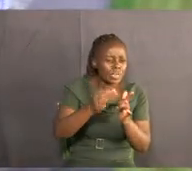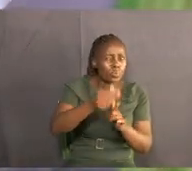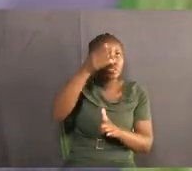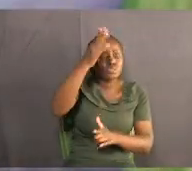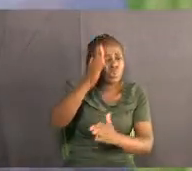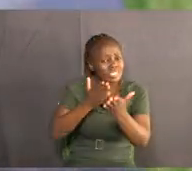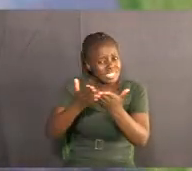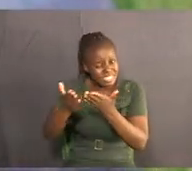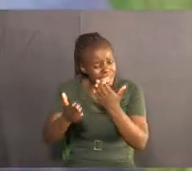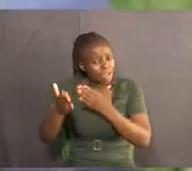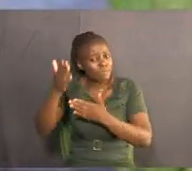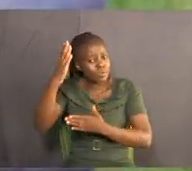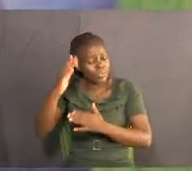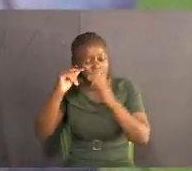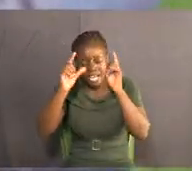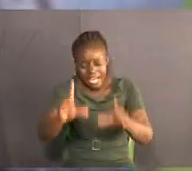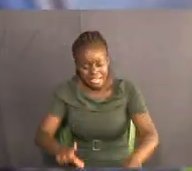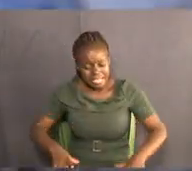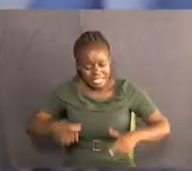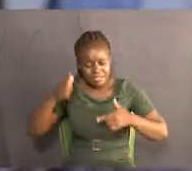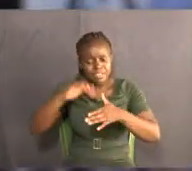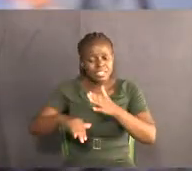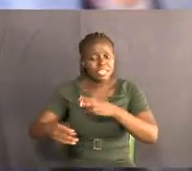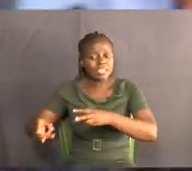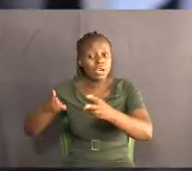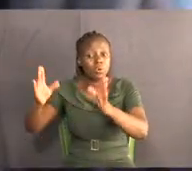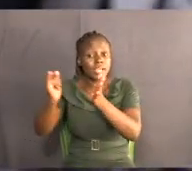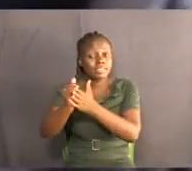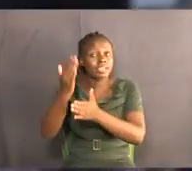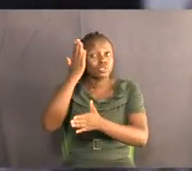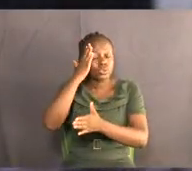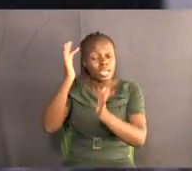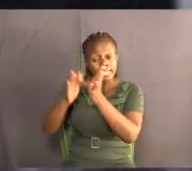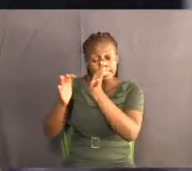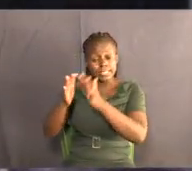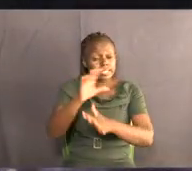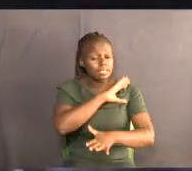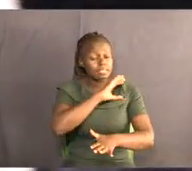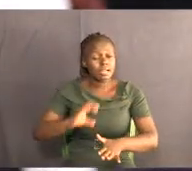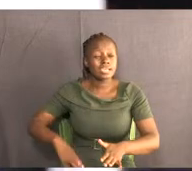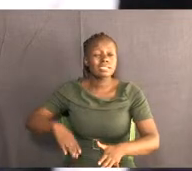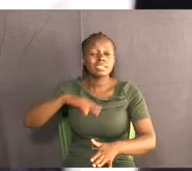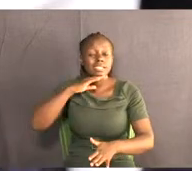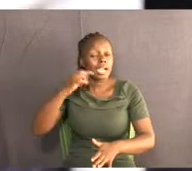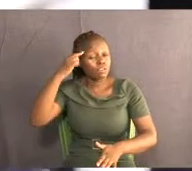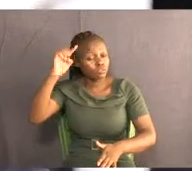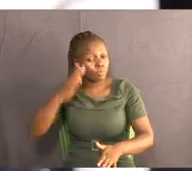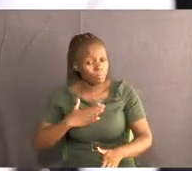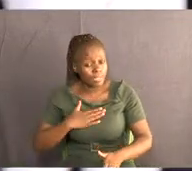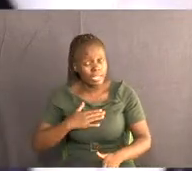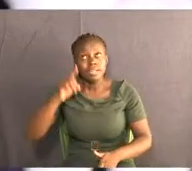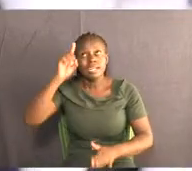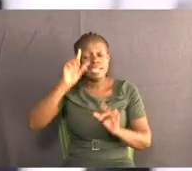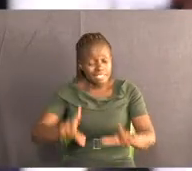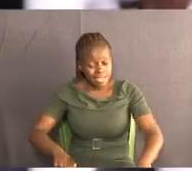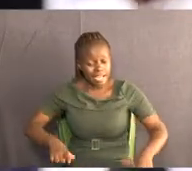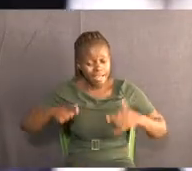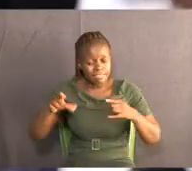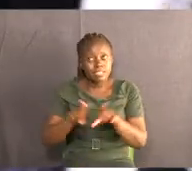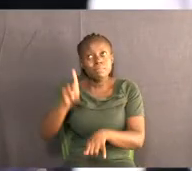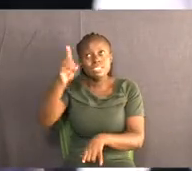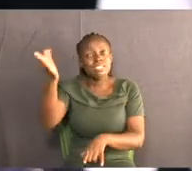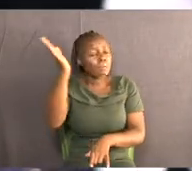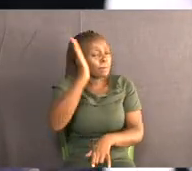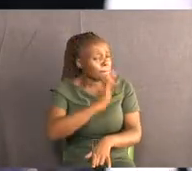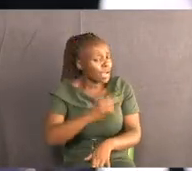God, and living out our lives in a way that knows that Jesus Christ has died for me, he is alive, and he is coming back for me.